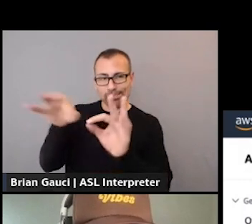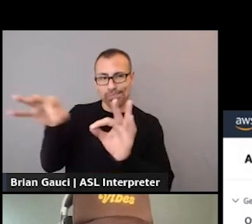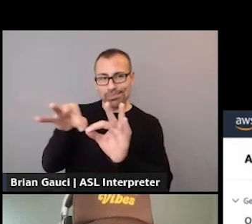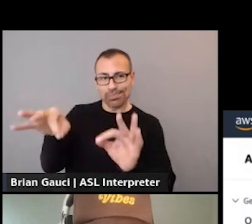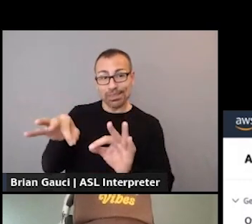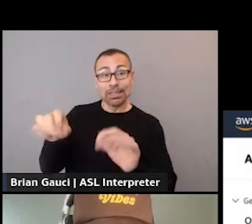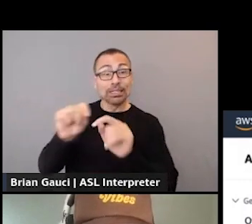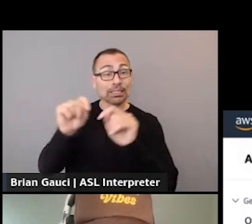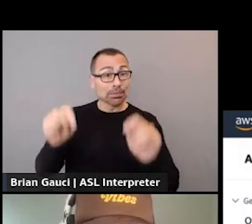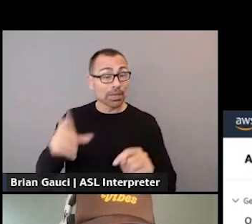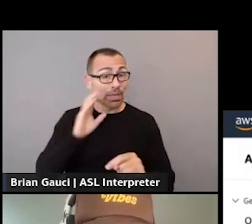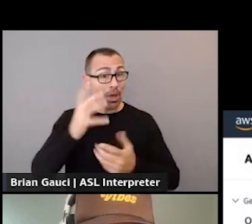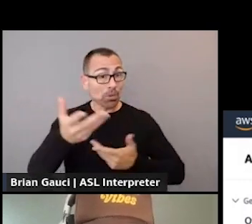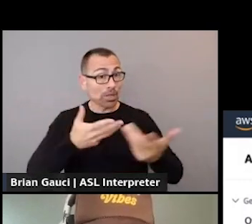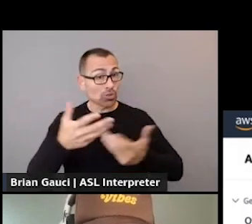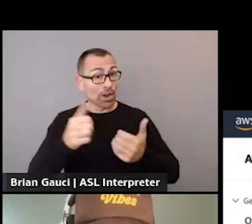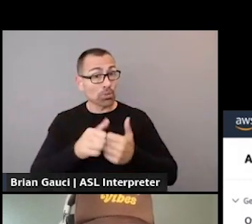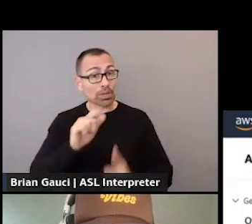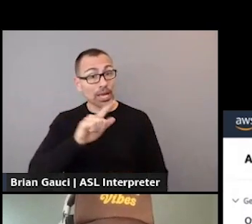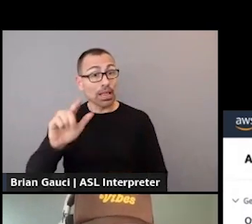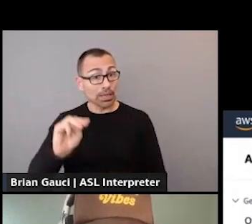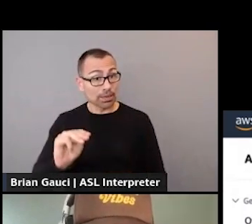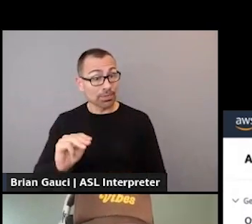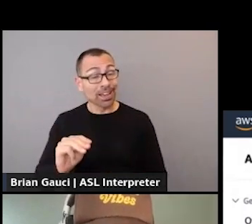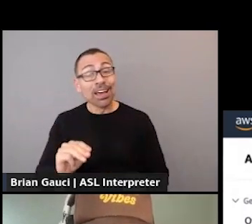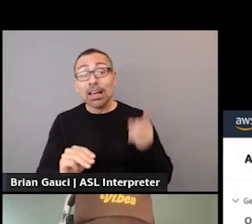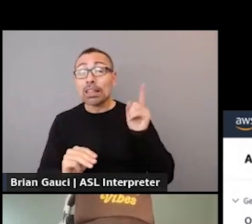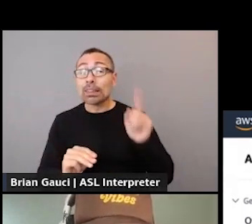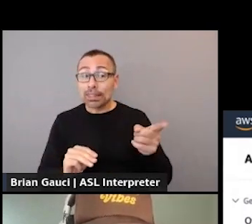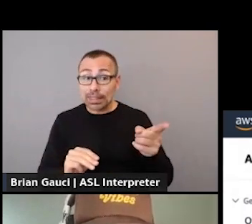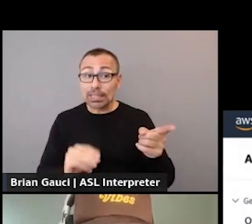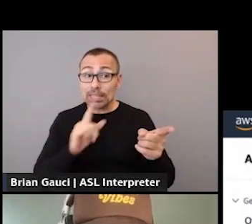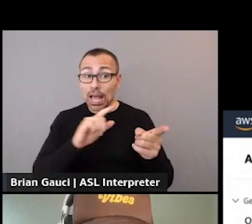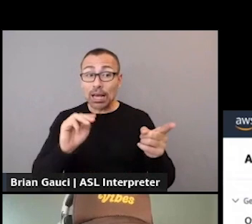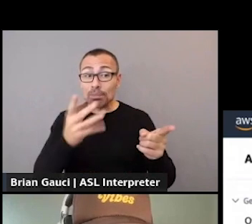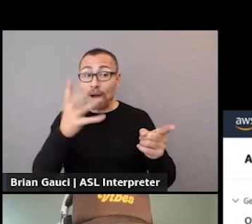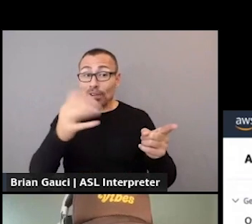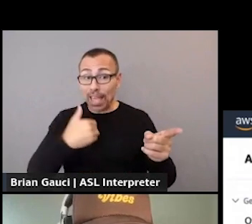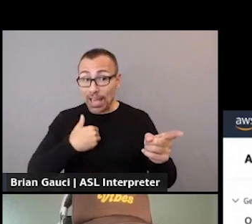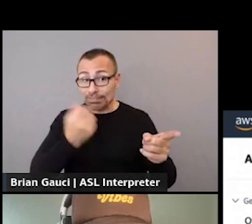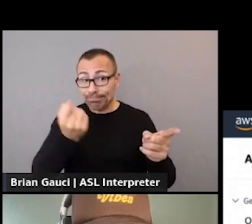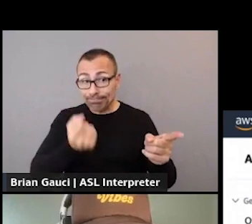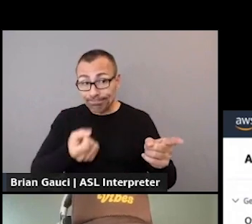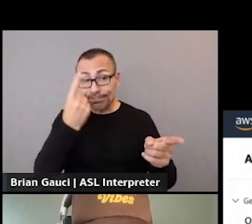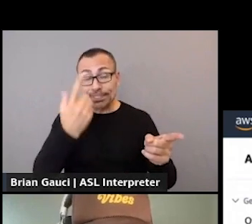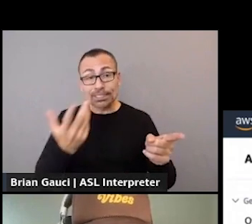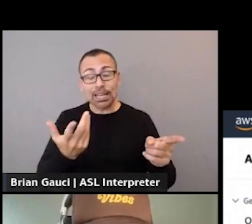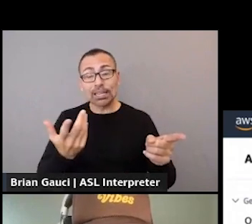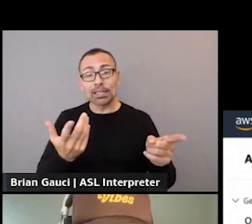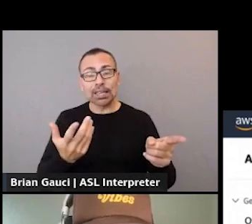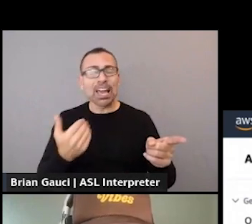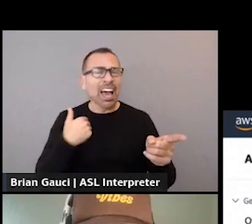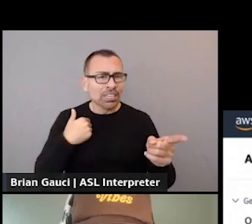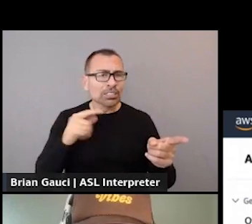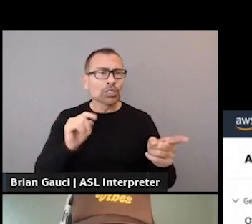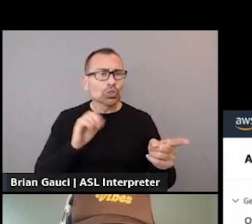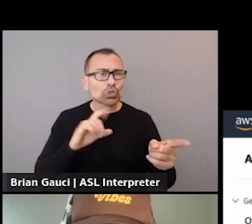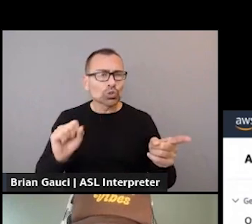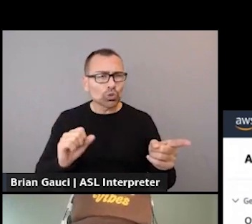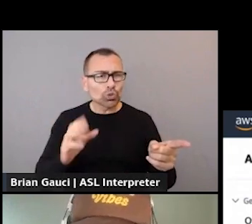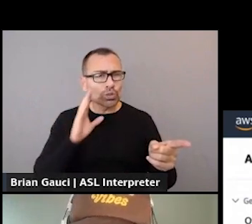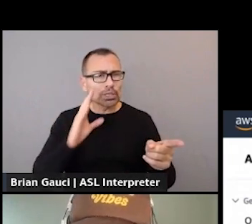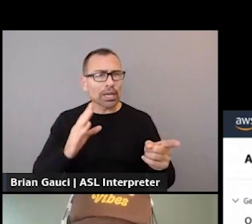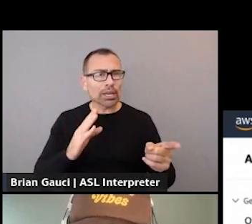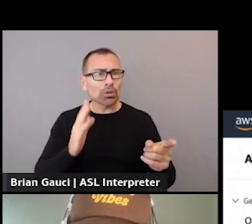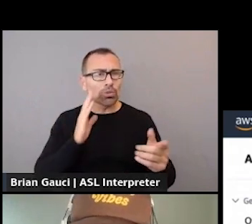And this model already has understanding of it has these tools, and it'll go through chain of